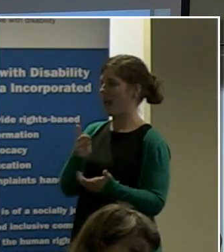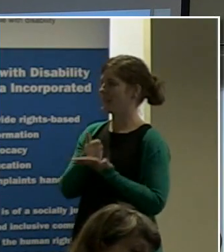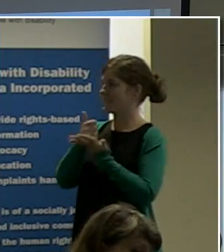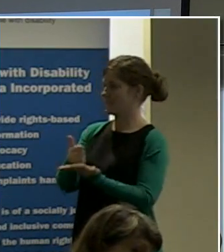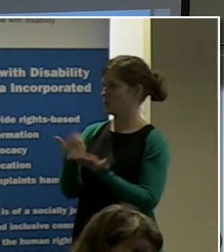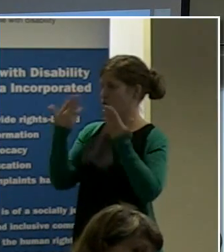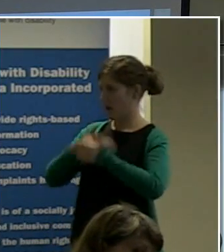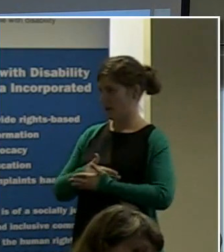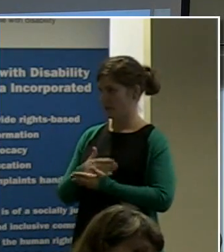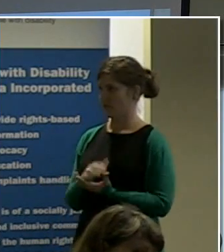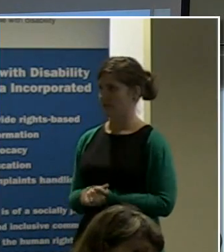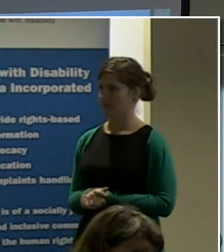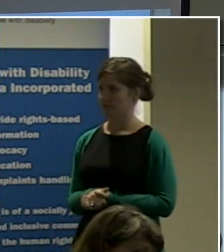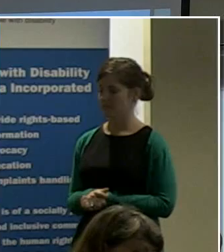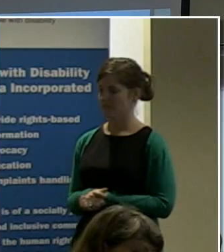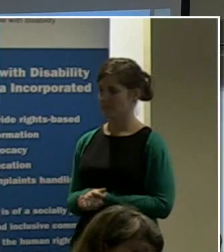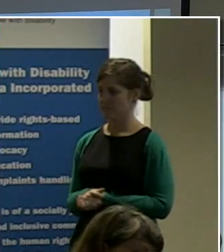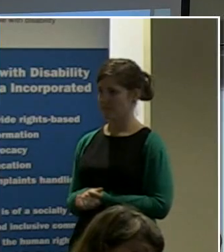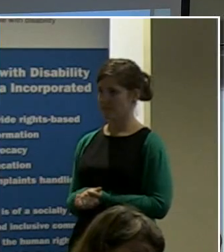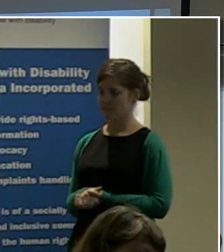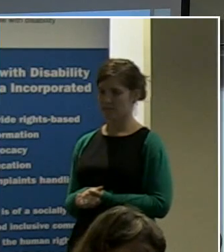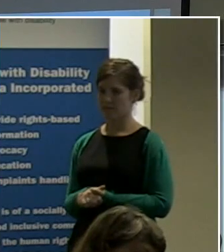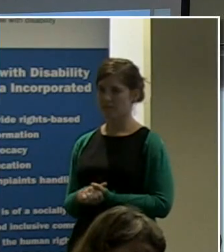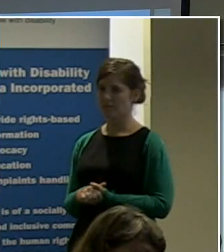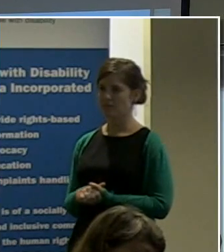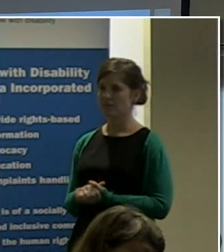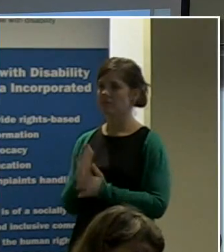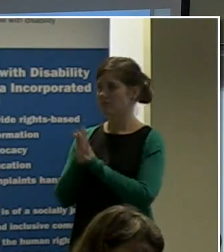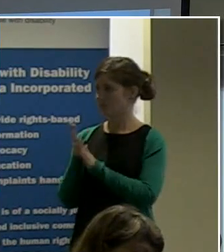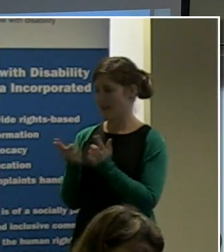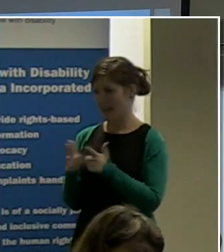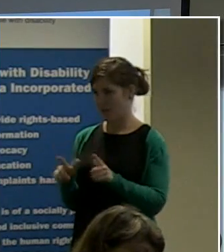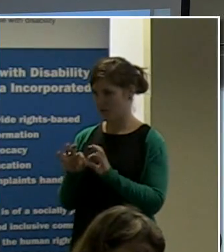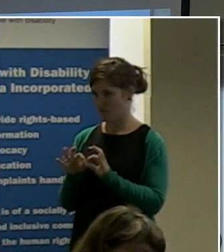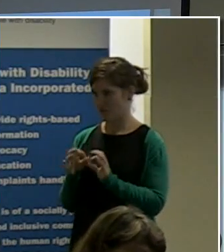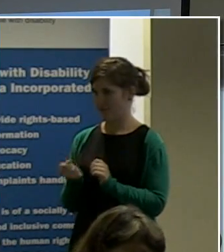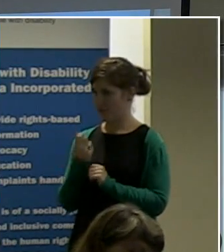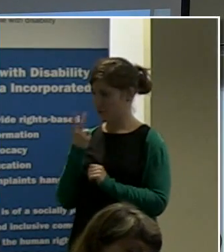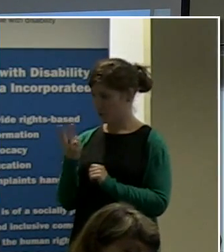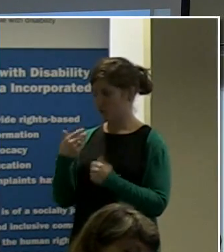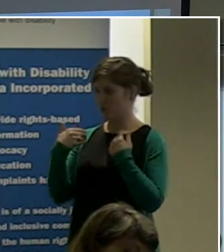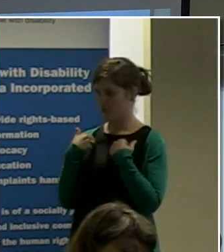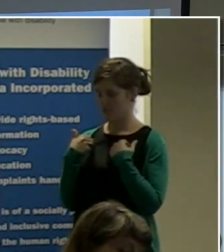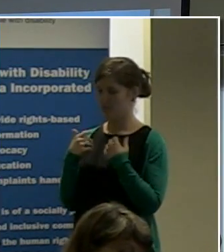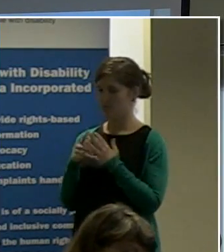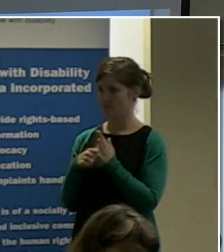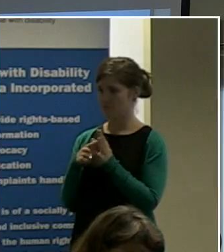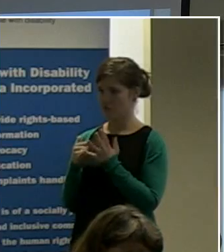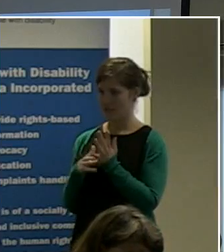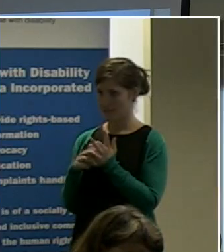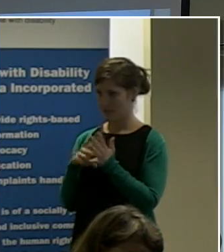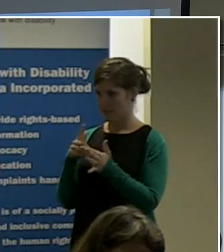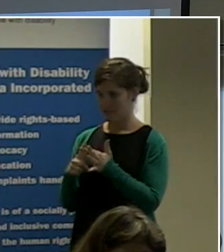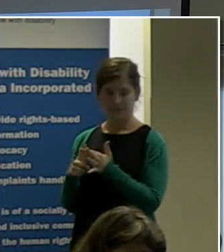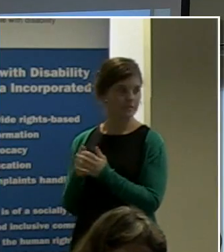present known. The back, thank you. The sign language interpreters, we've got two interpreters with us this